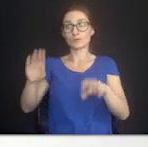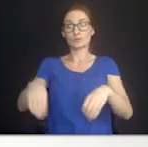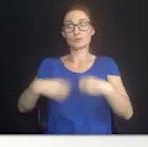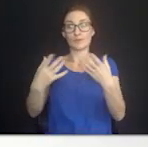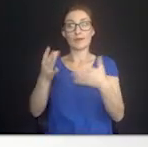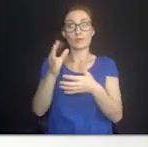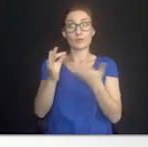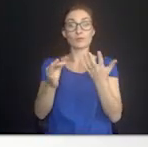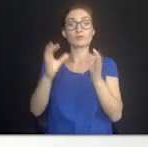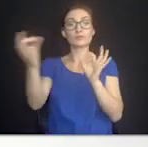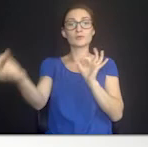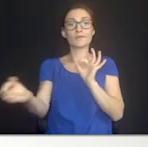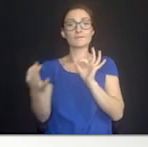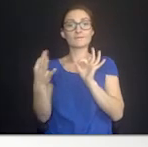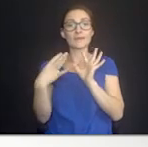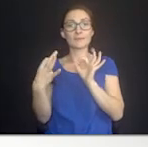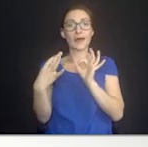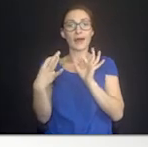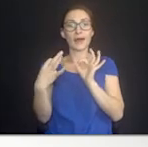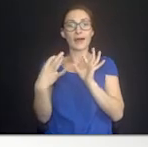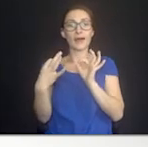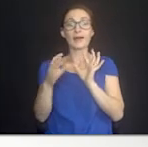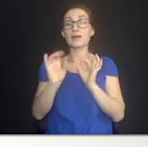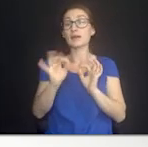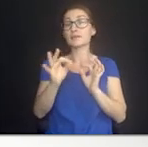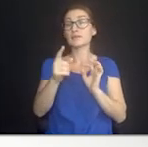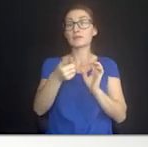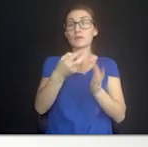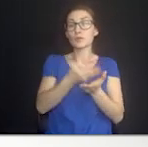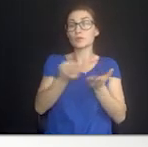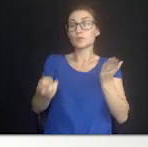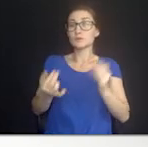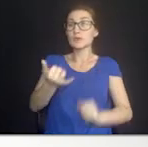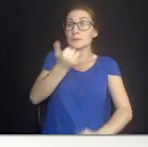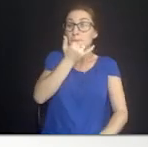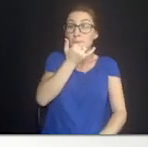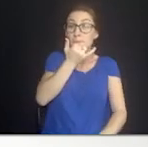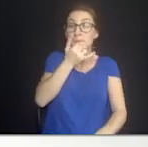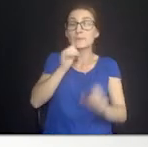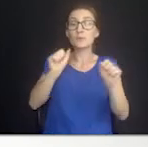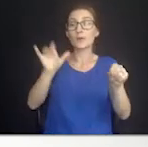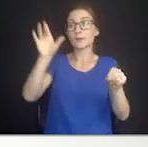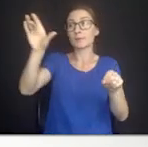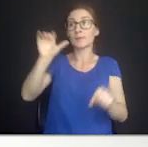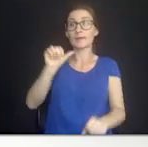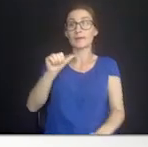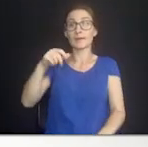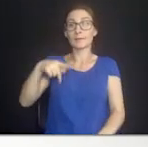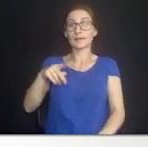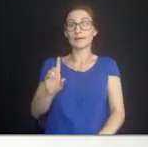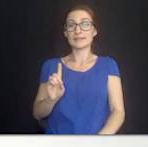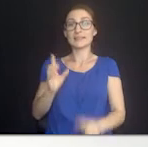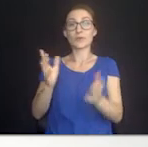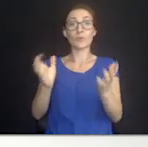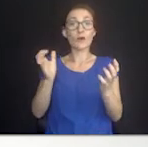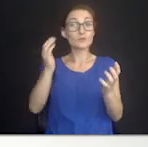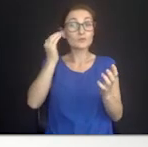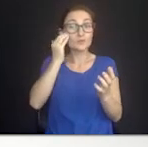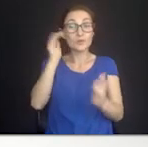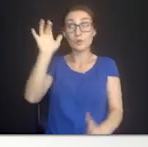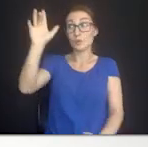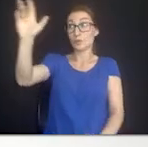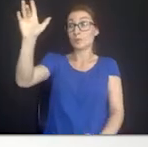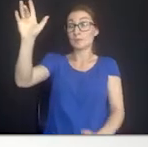a way for families to let us know if there was an error with this resource so they can click on APD wants to know, because